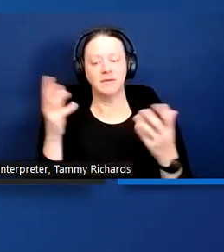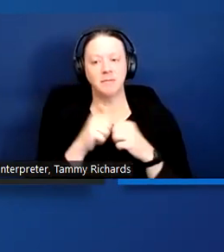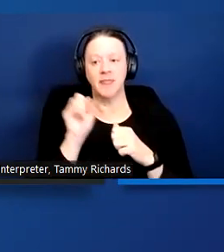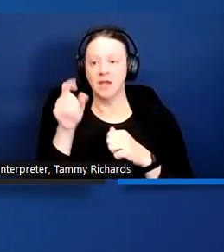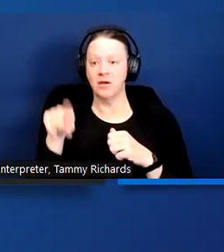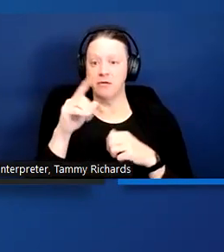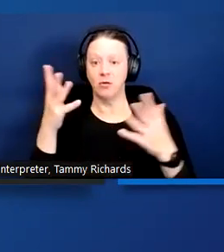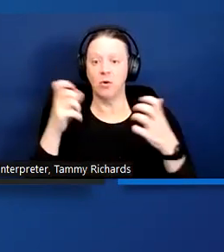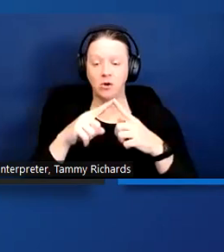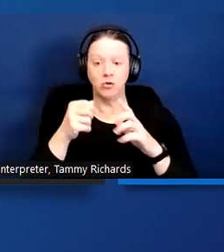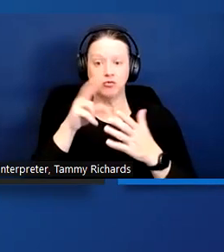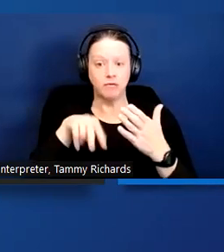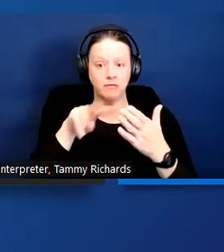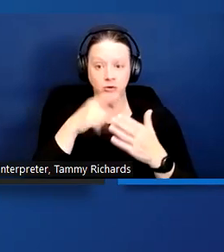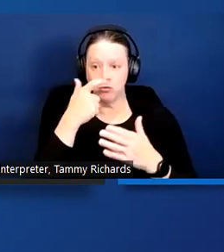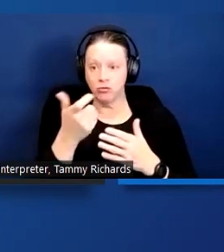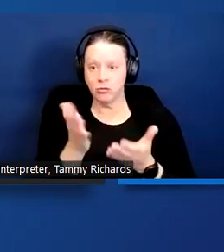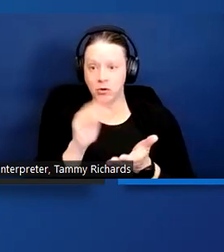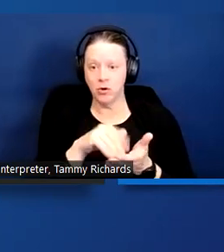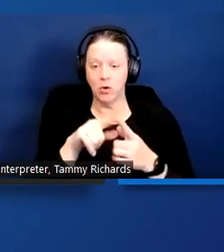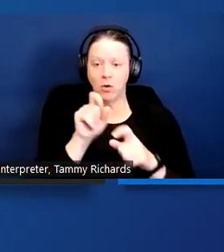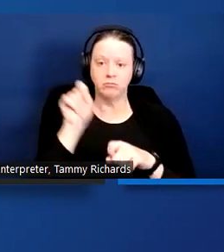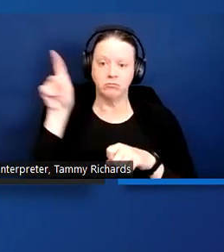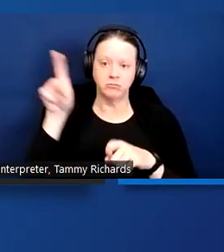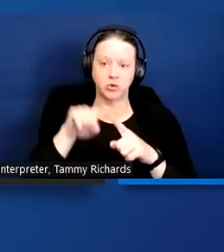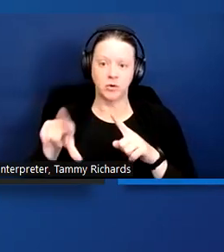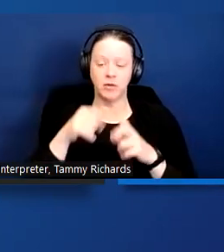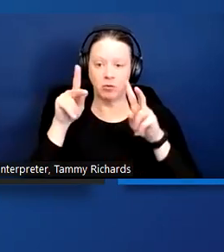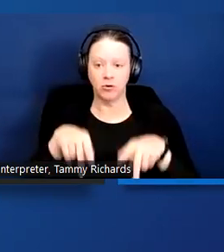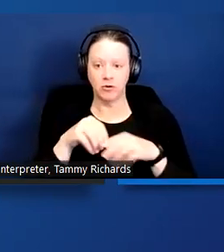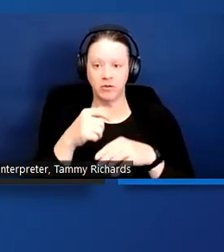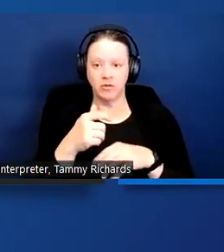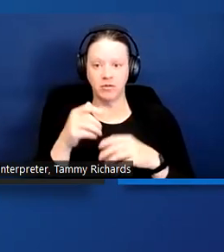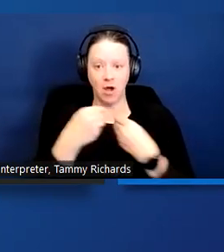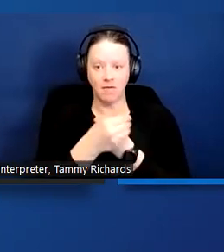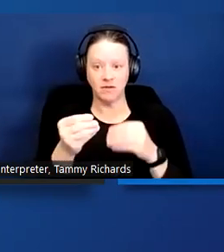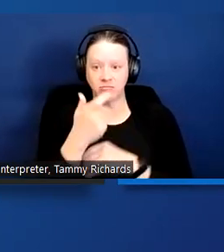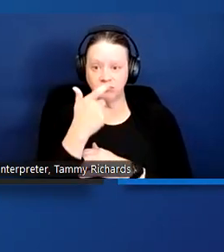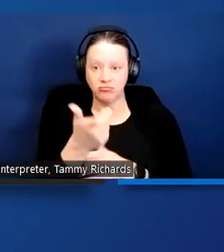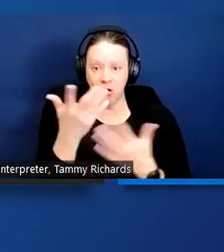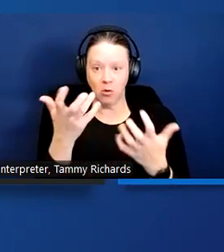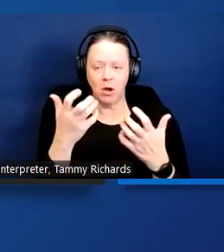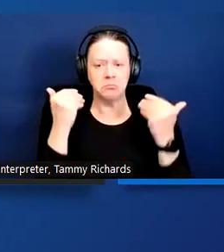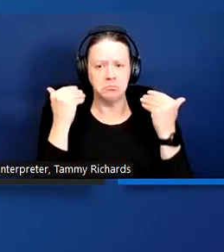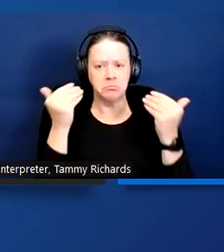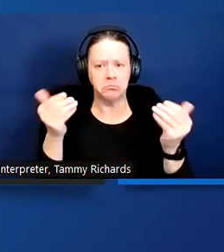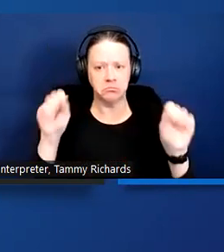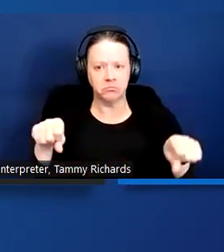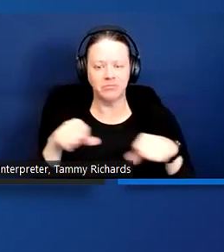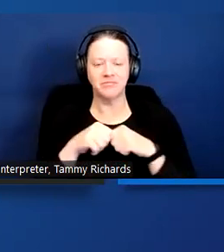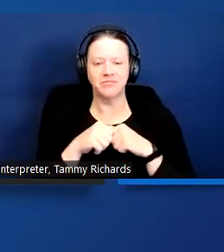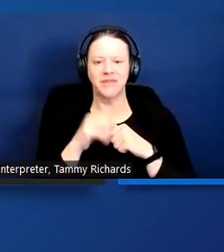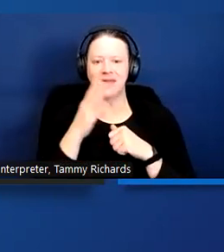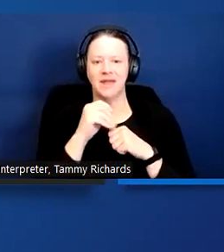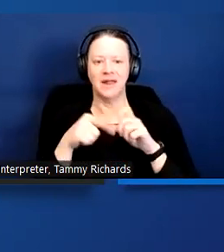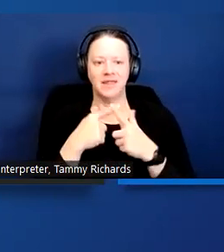if you want to review it, or someone else you want to see in your office, or someone else in your office wants to see it, they can by all means. And